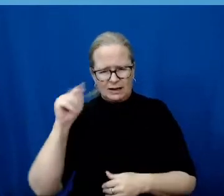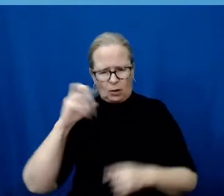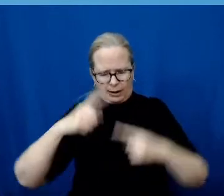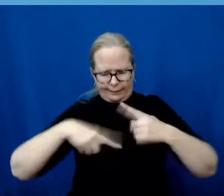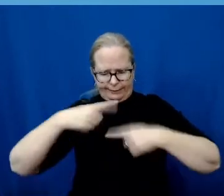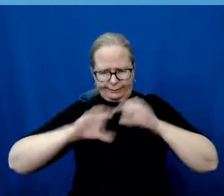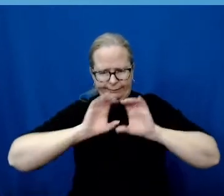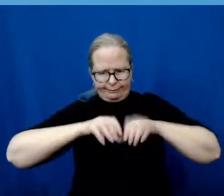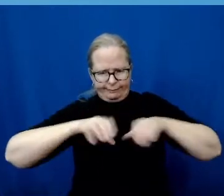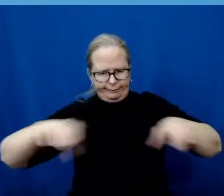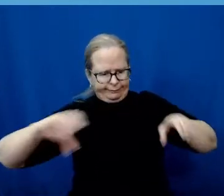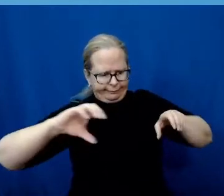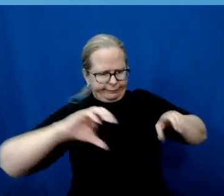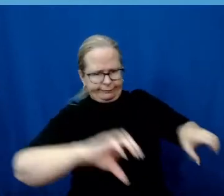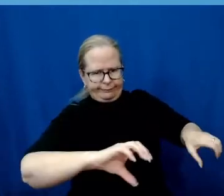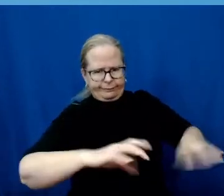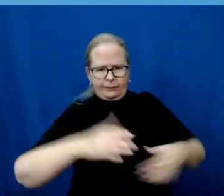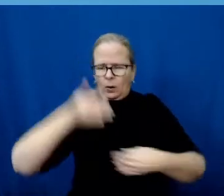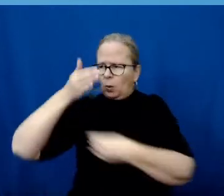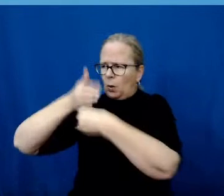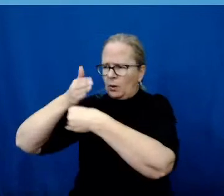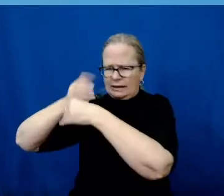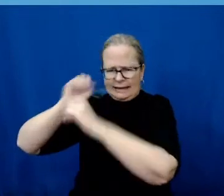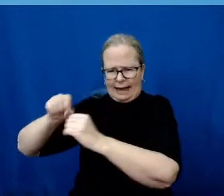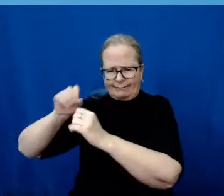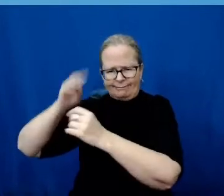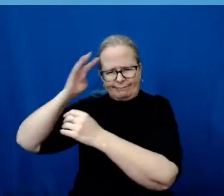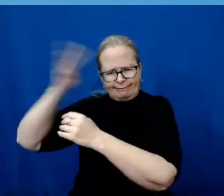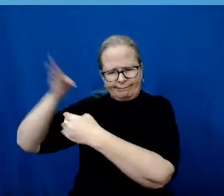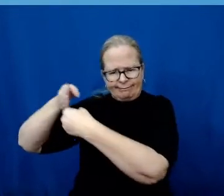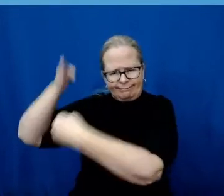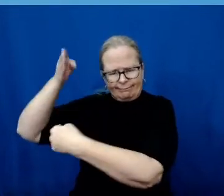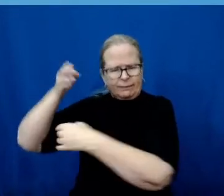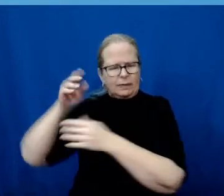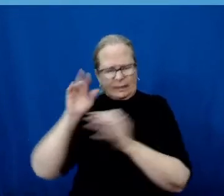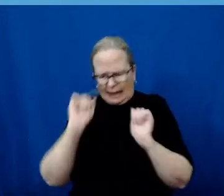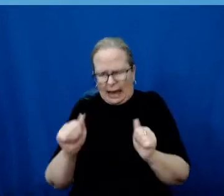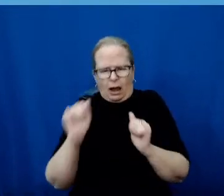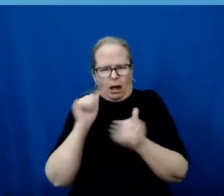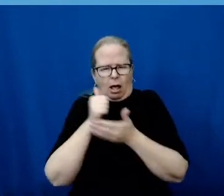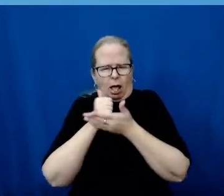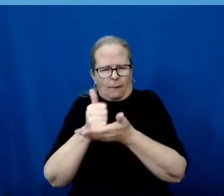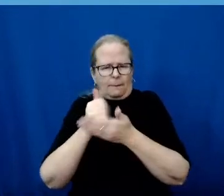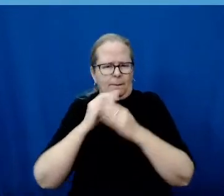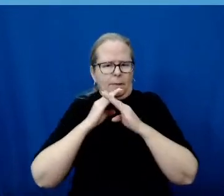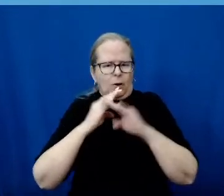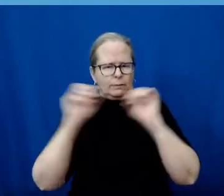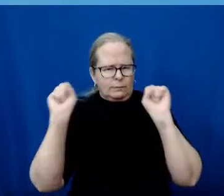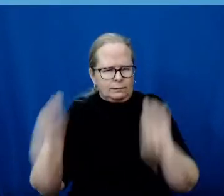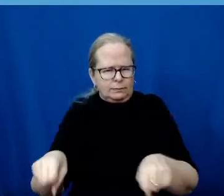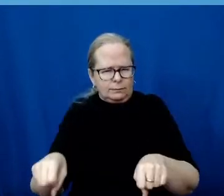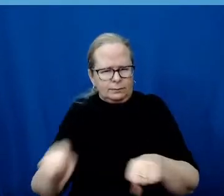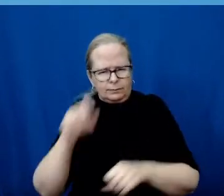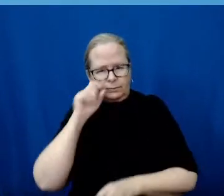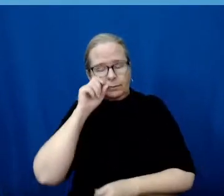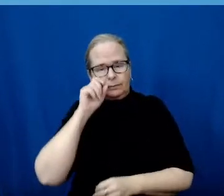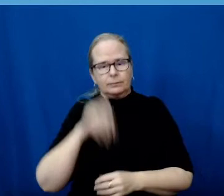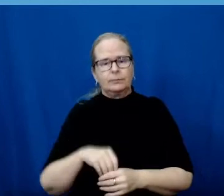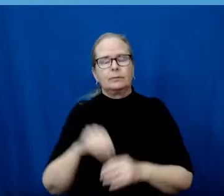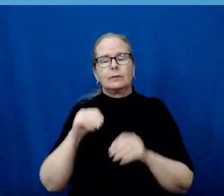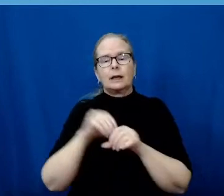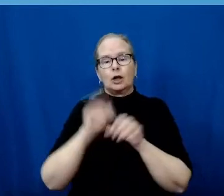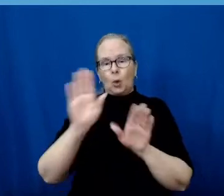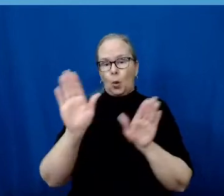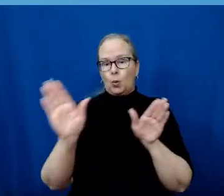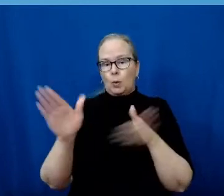into the bedroom or vice versa. But the other thing that might be in that room will be the diffusers or the registers of the grills